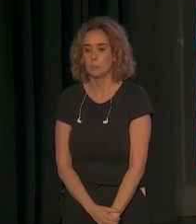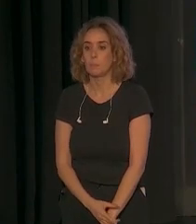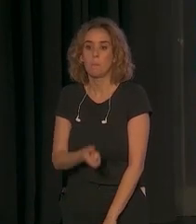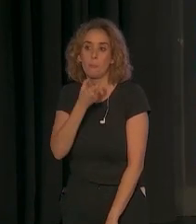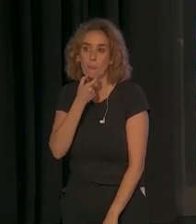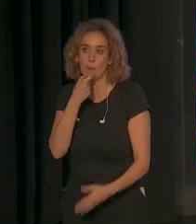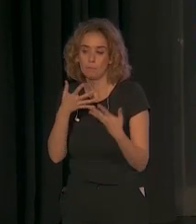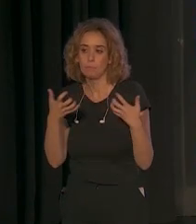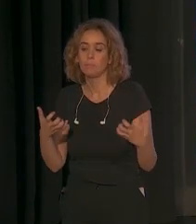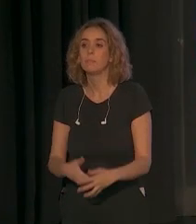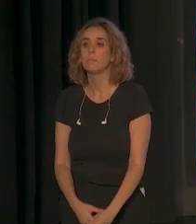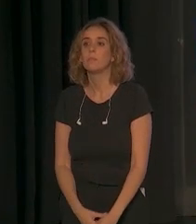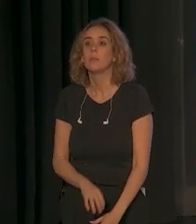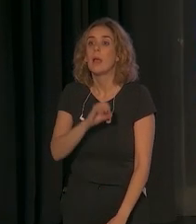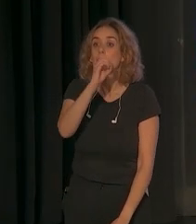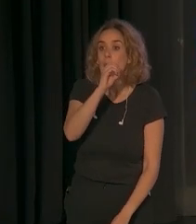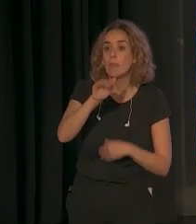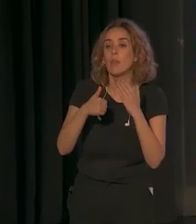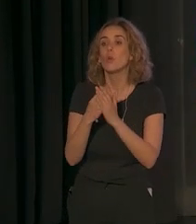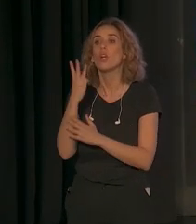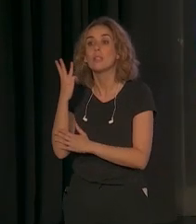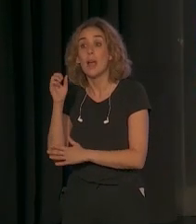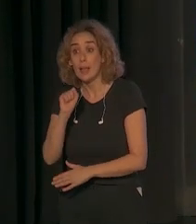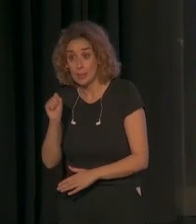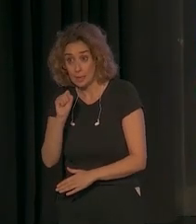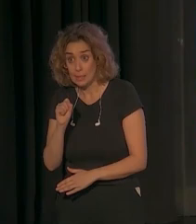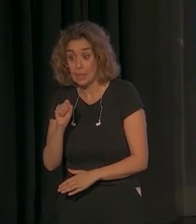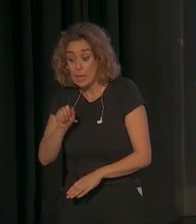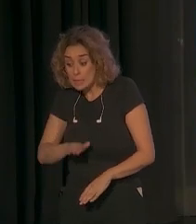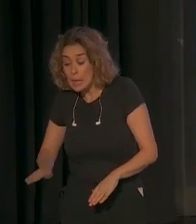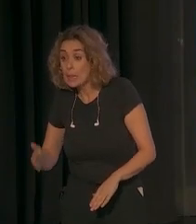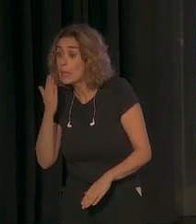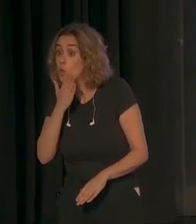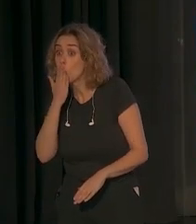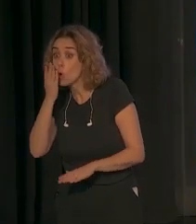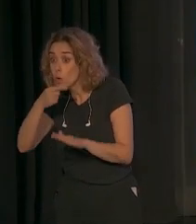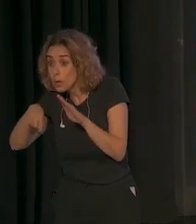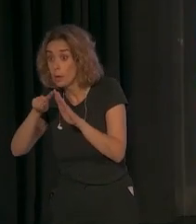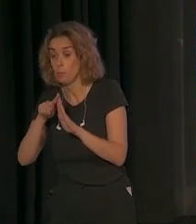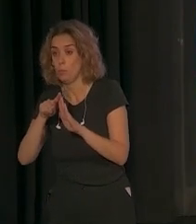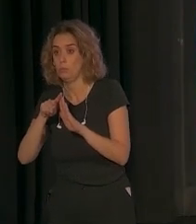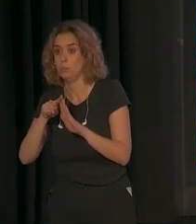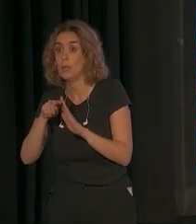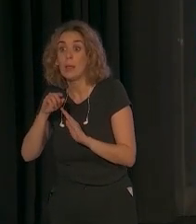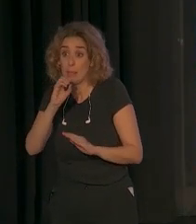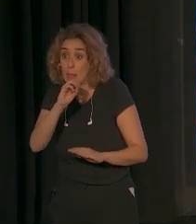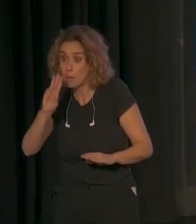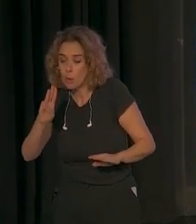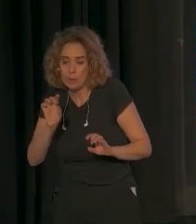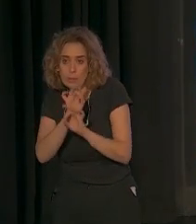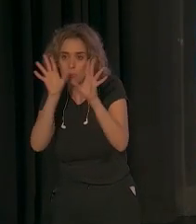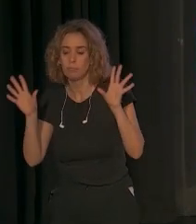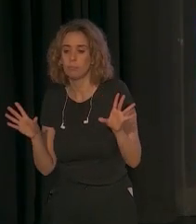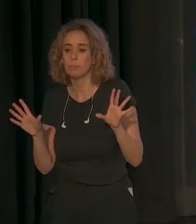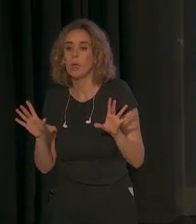individual family services plan. So that's from 0 to 3 when children are going to school, or from